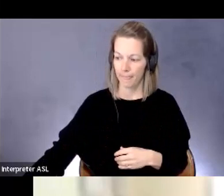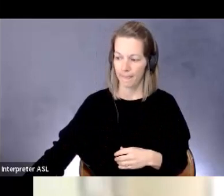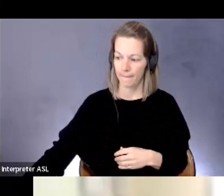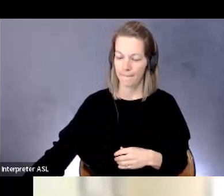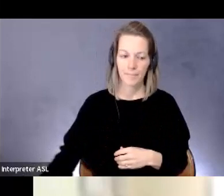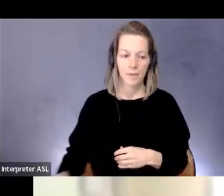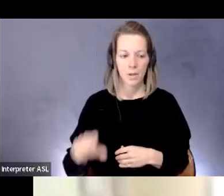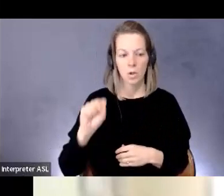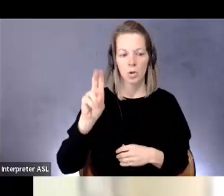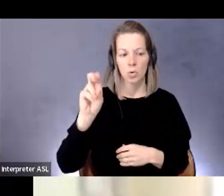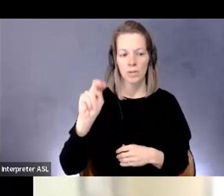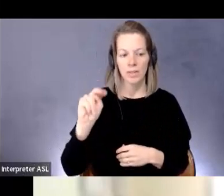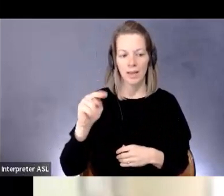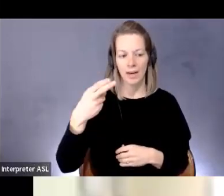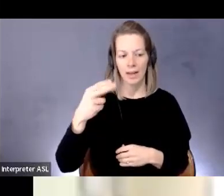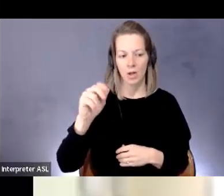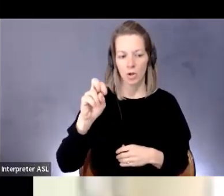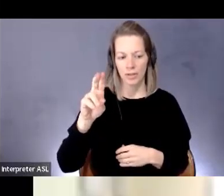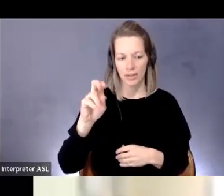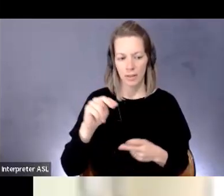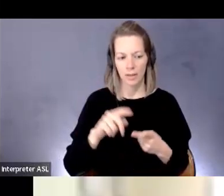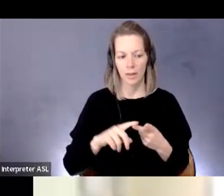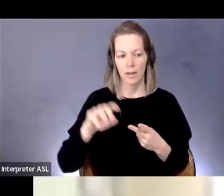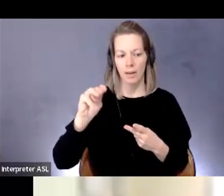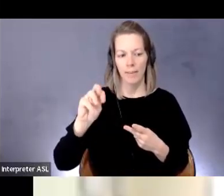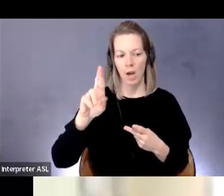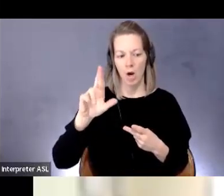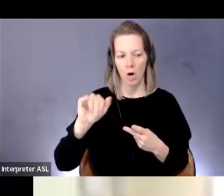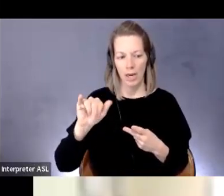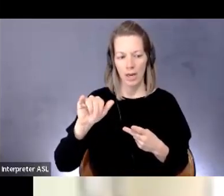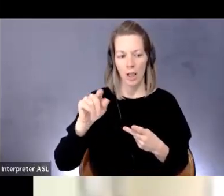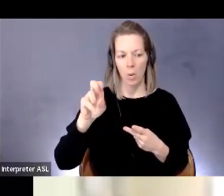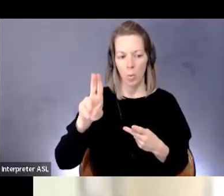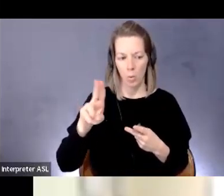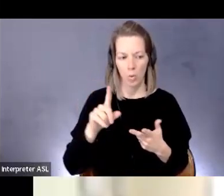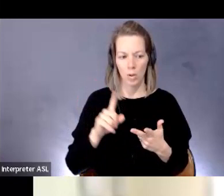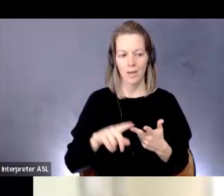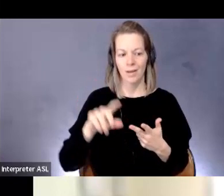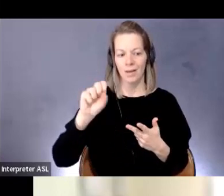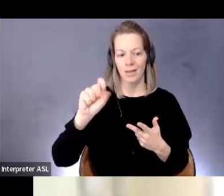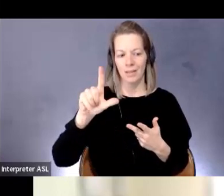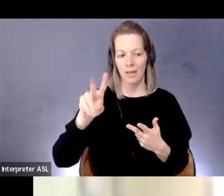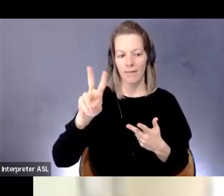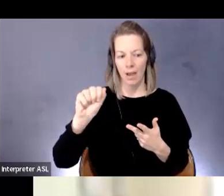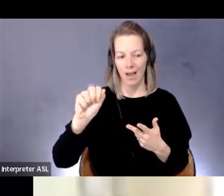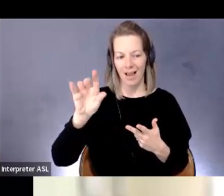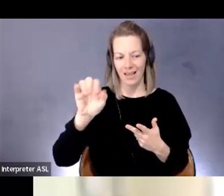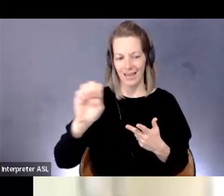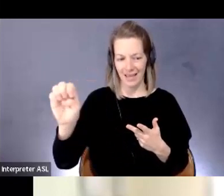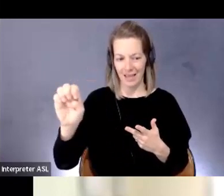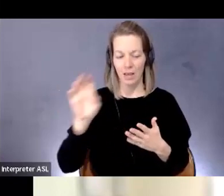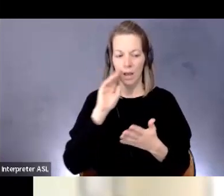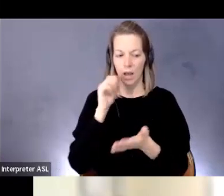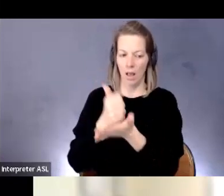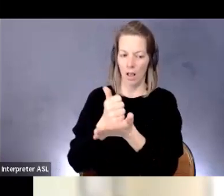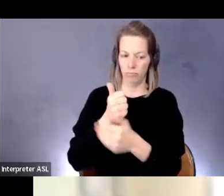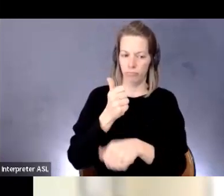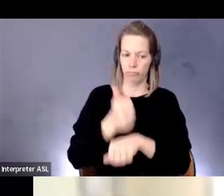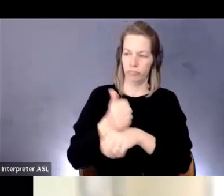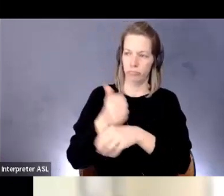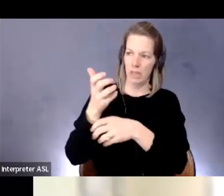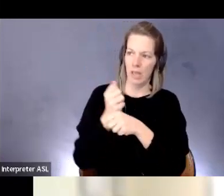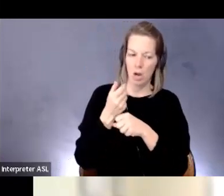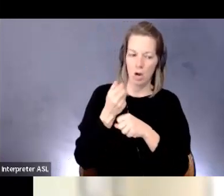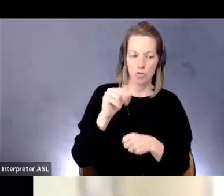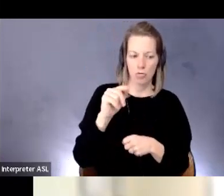Susan Henderson, Mary Lou Breslin, and Sylvia Yee have been instrumental in helping us secure grant funding and in